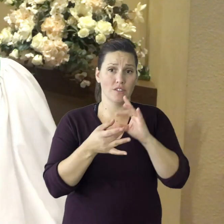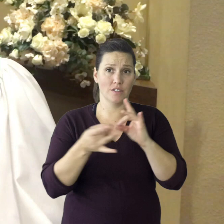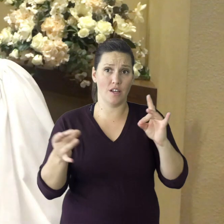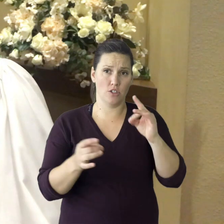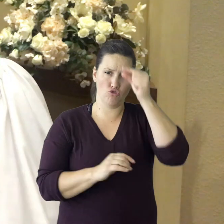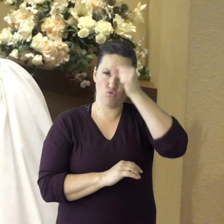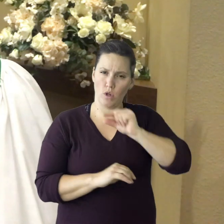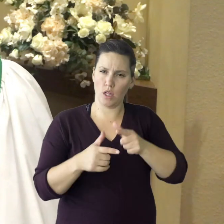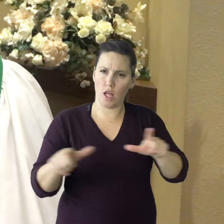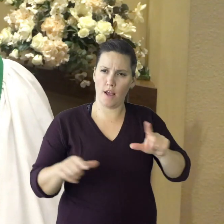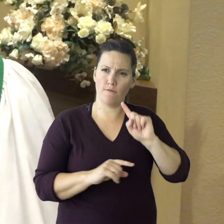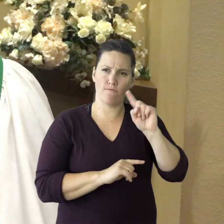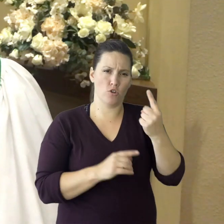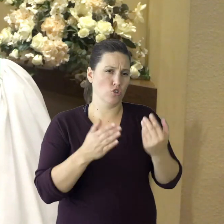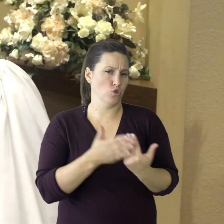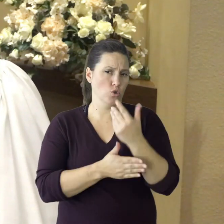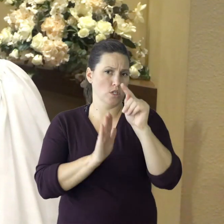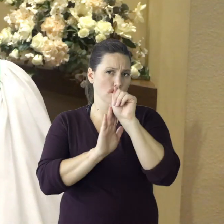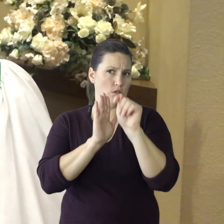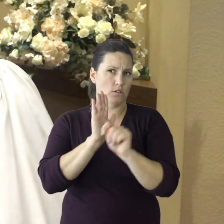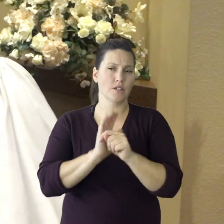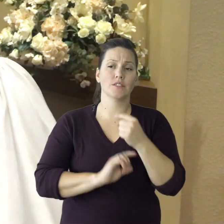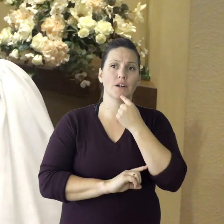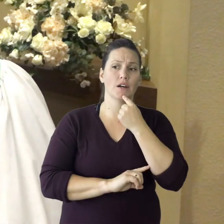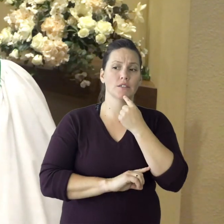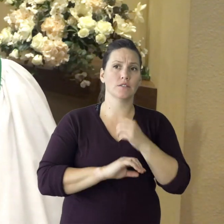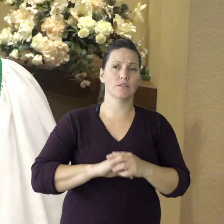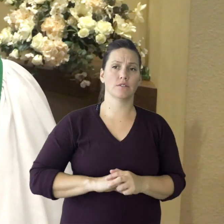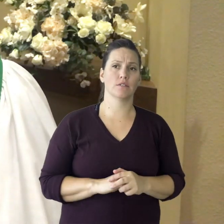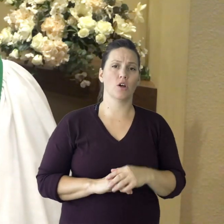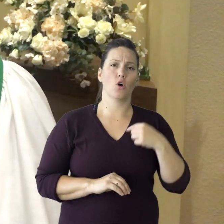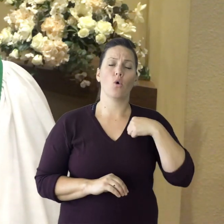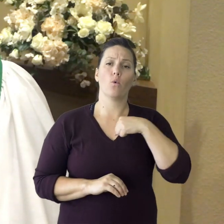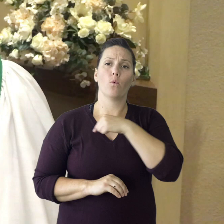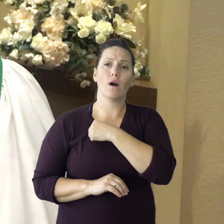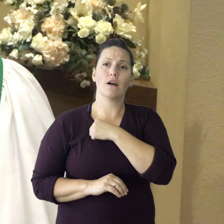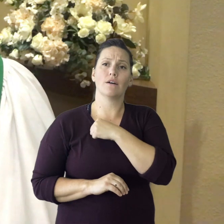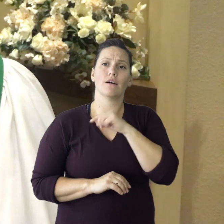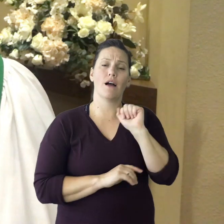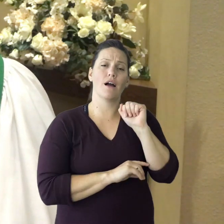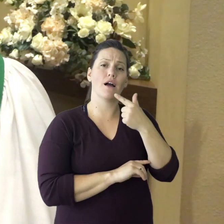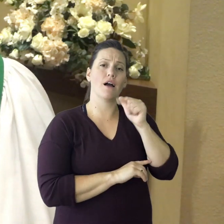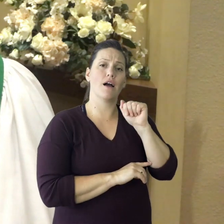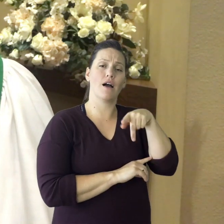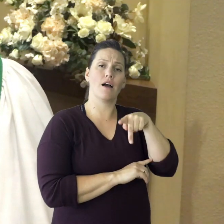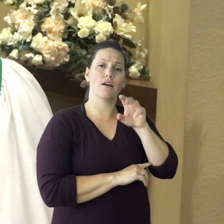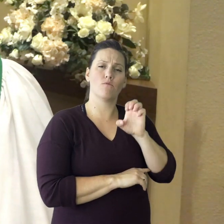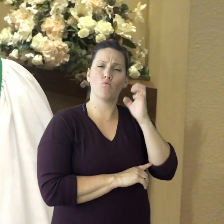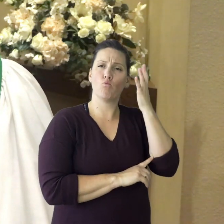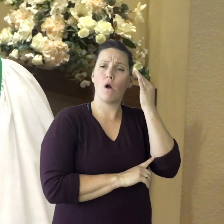If you were to look at that verse in the Greek language in the original New Testament, it says this, we